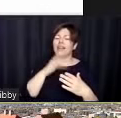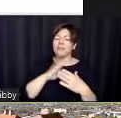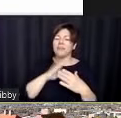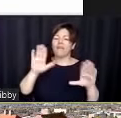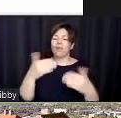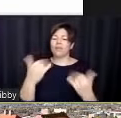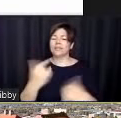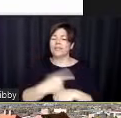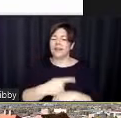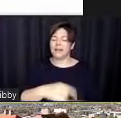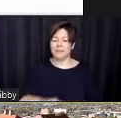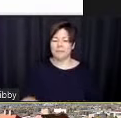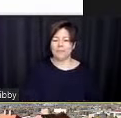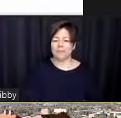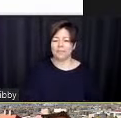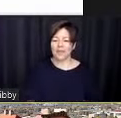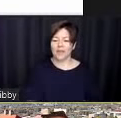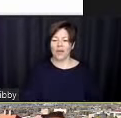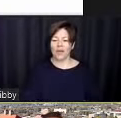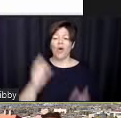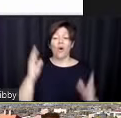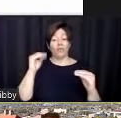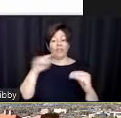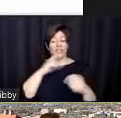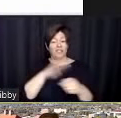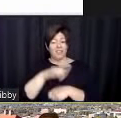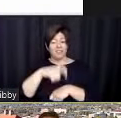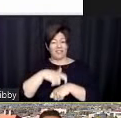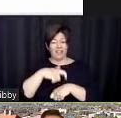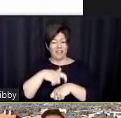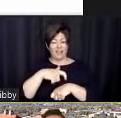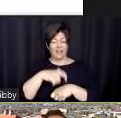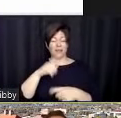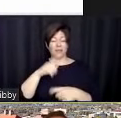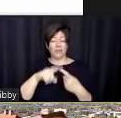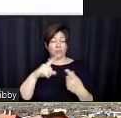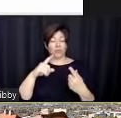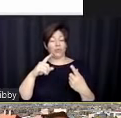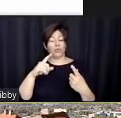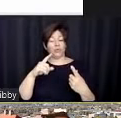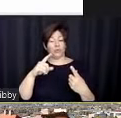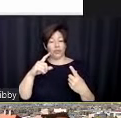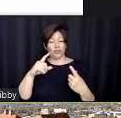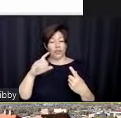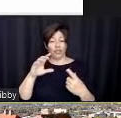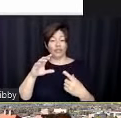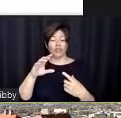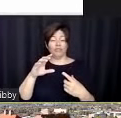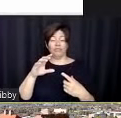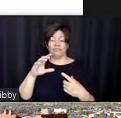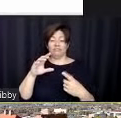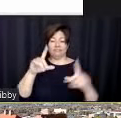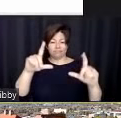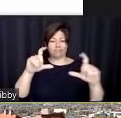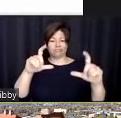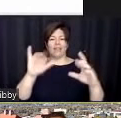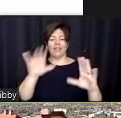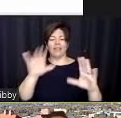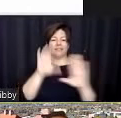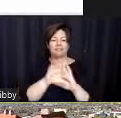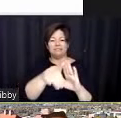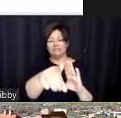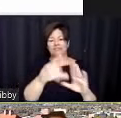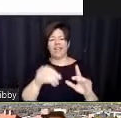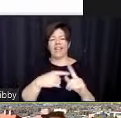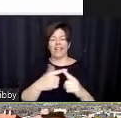morning. Hopefully that's given you enough time to take a screen capture or whatever of that URL, and feel free to join